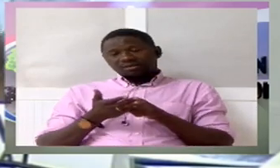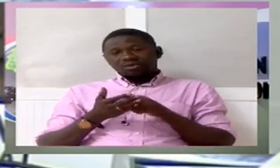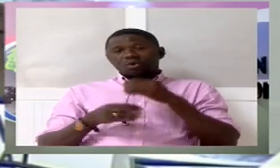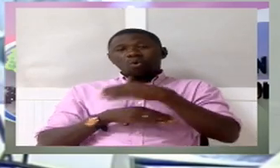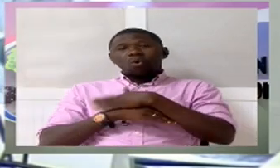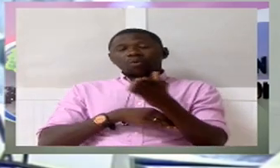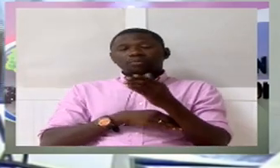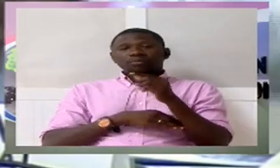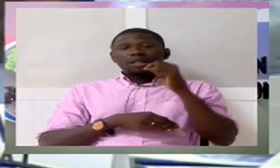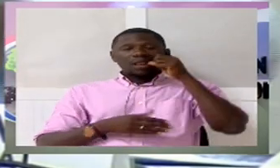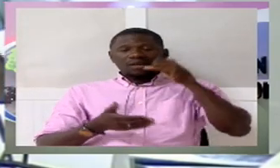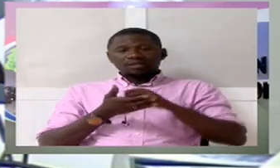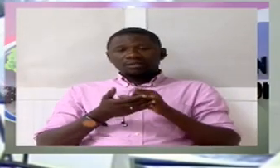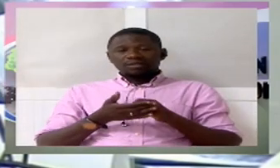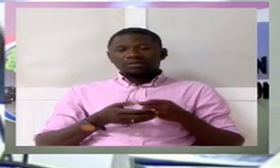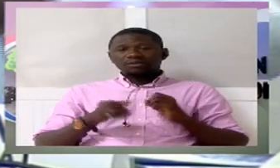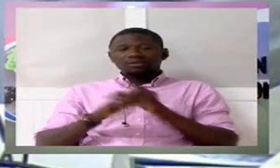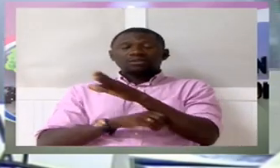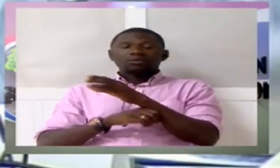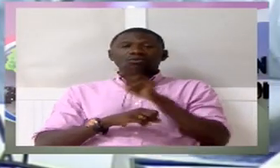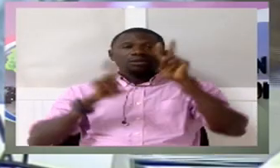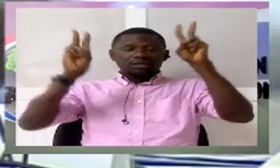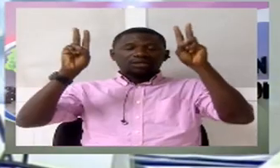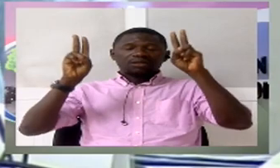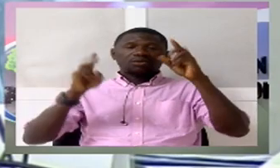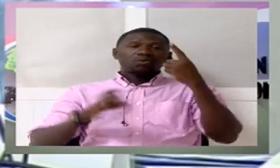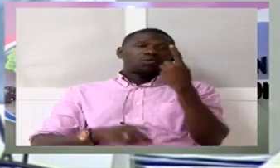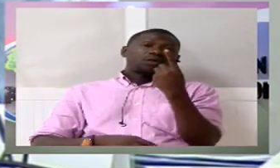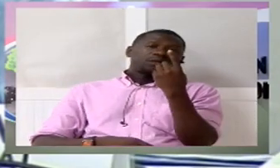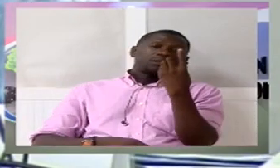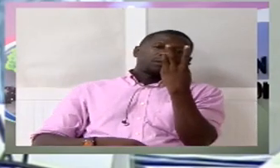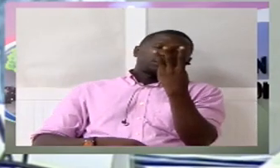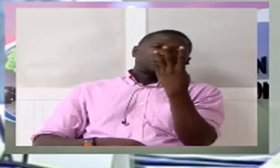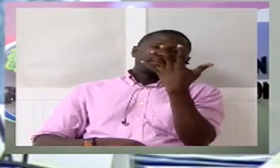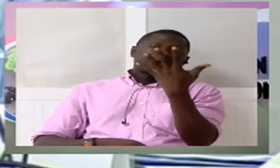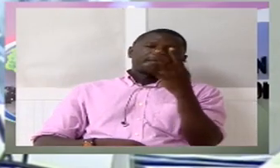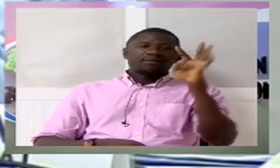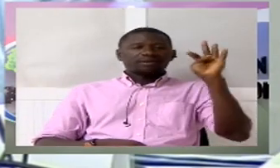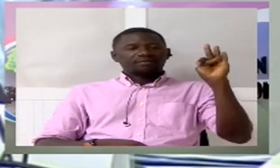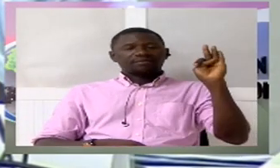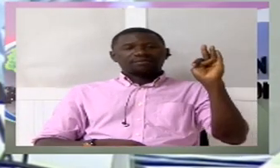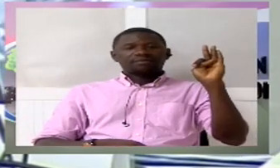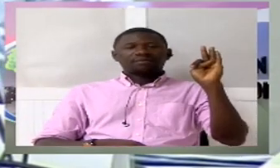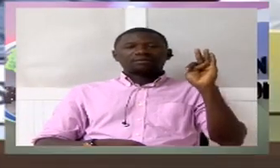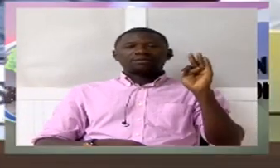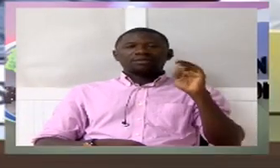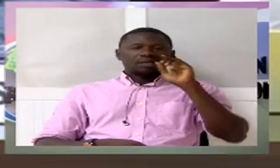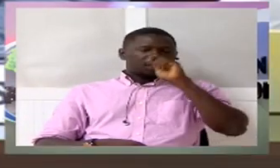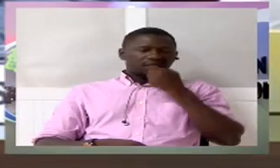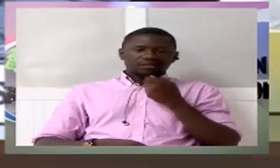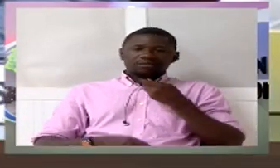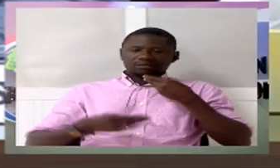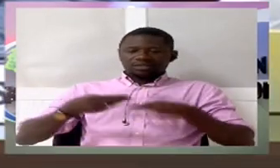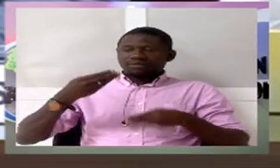open letter to Yaya Jame should be 135F. And the death certificate. Council, just before you leave that